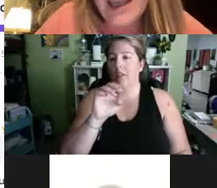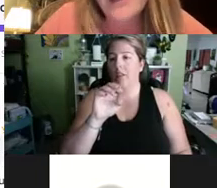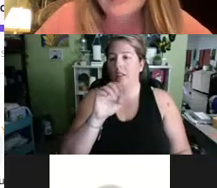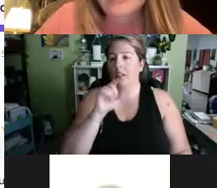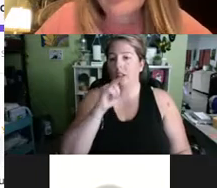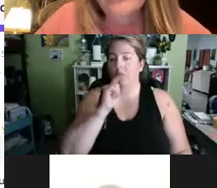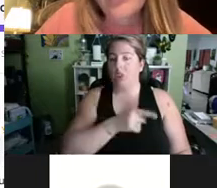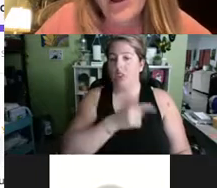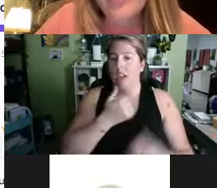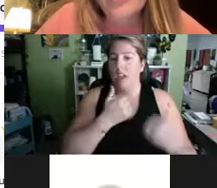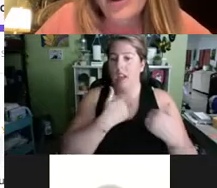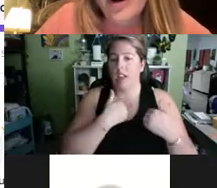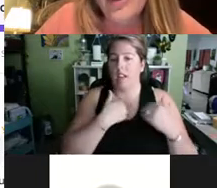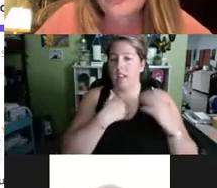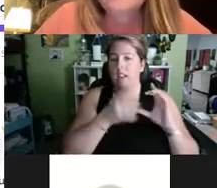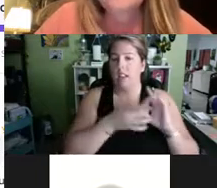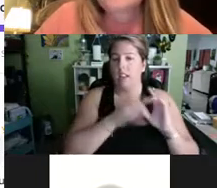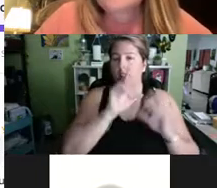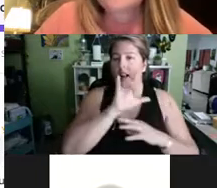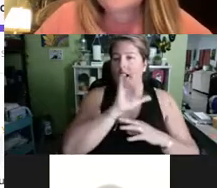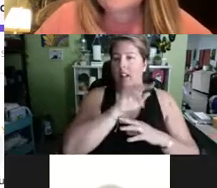links that were from her.